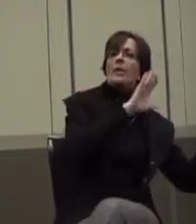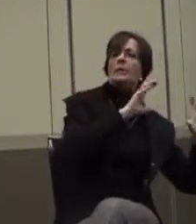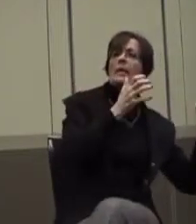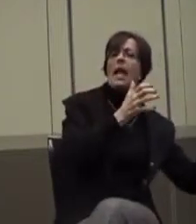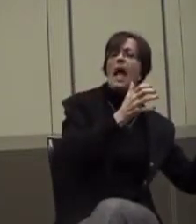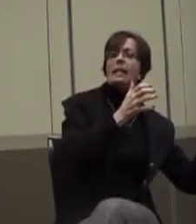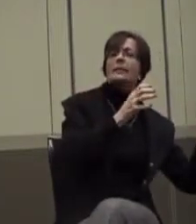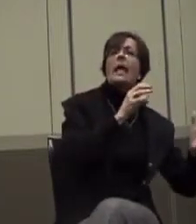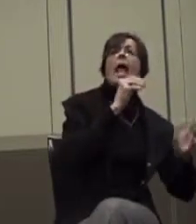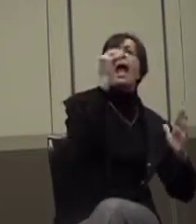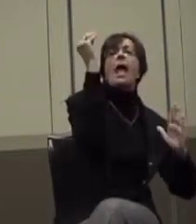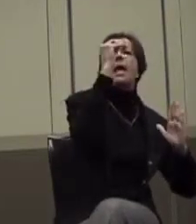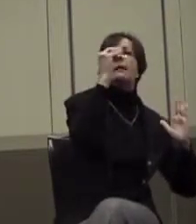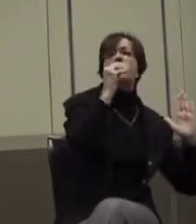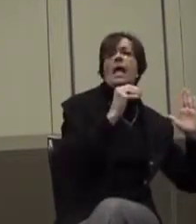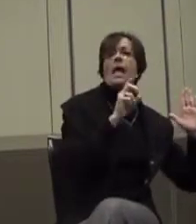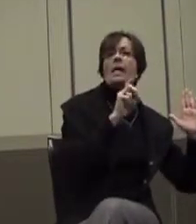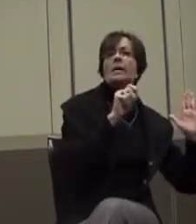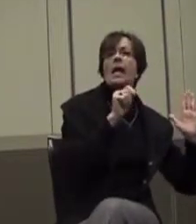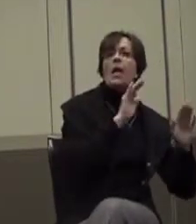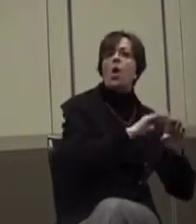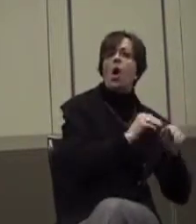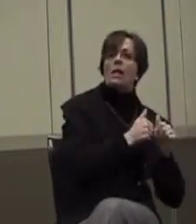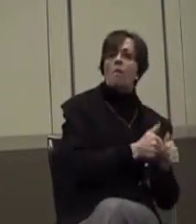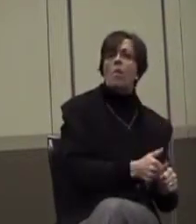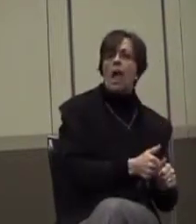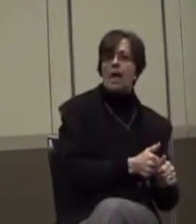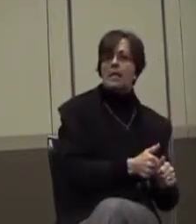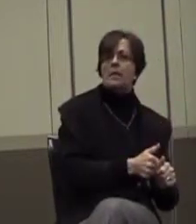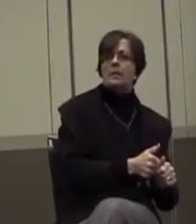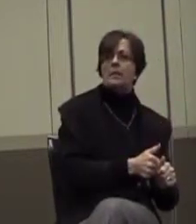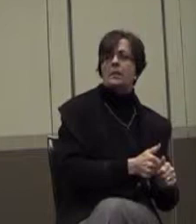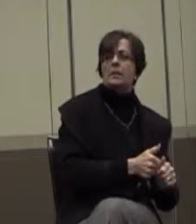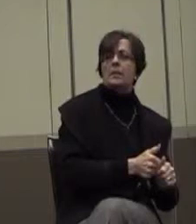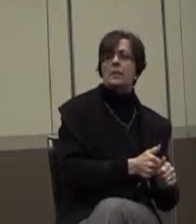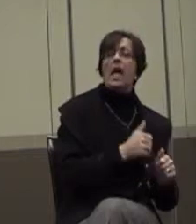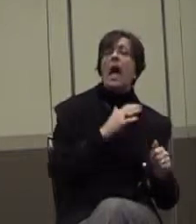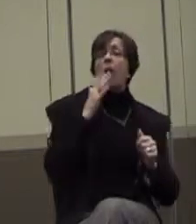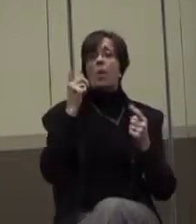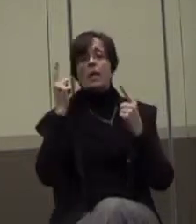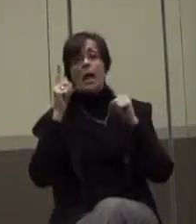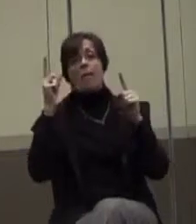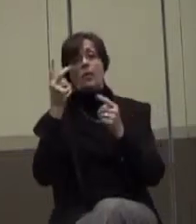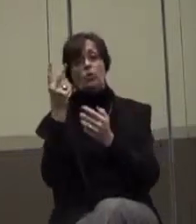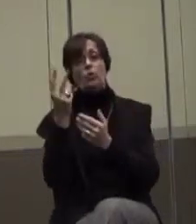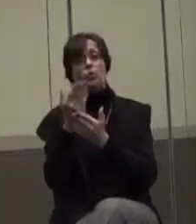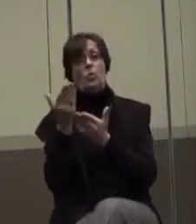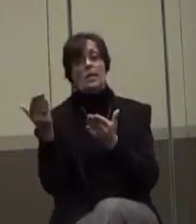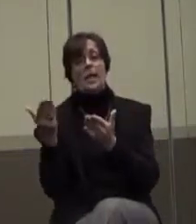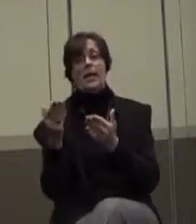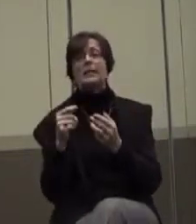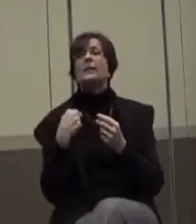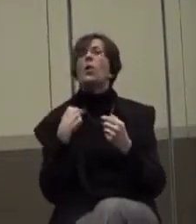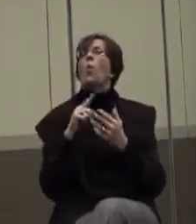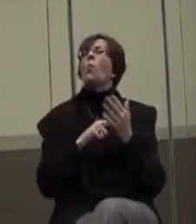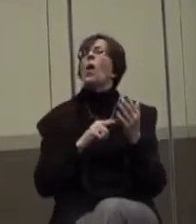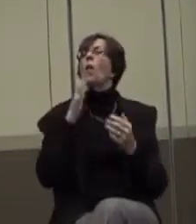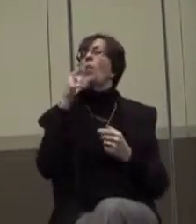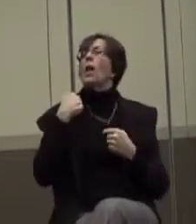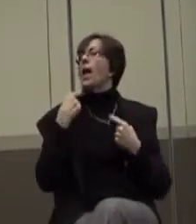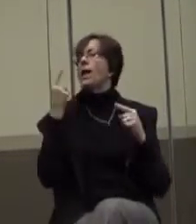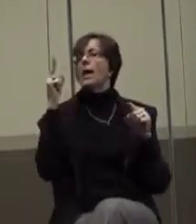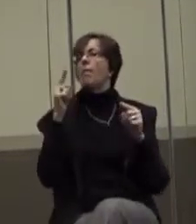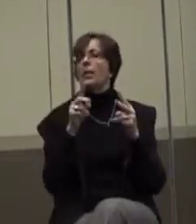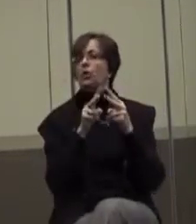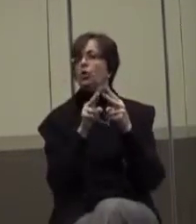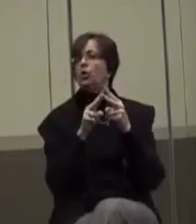class and take data on compliance. Now I'm going to accomplish two things here. What am I going to accomplish?